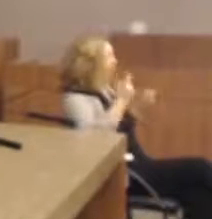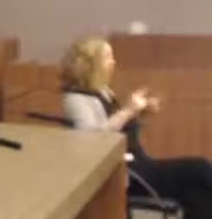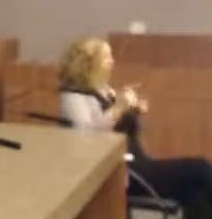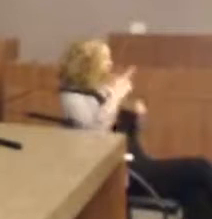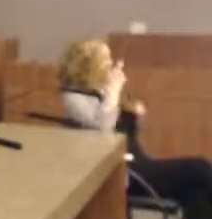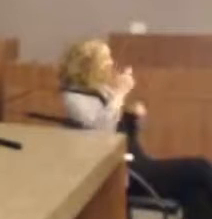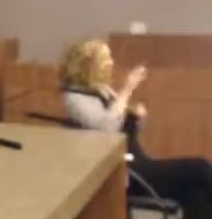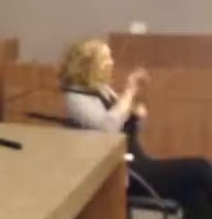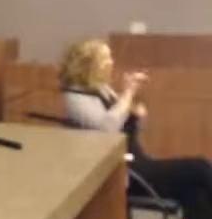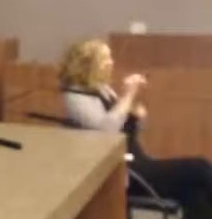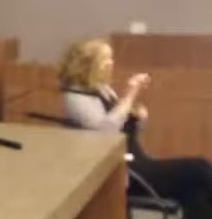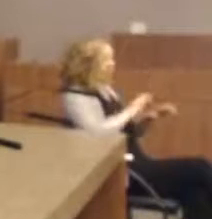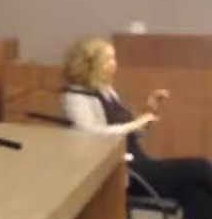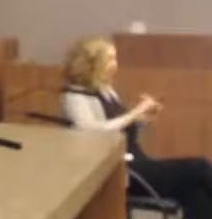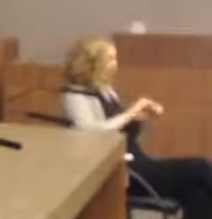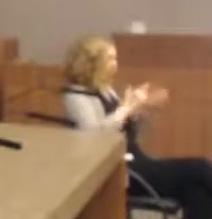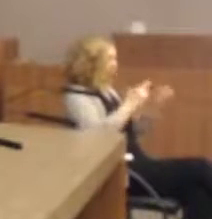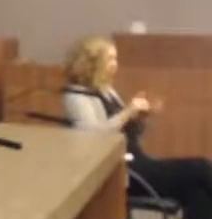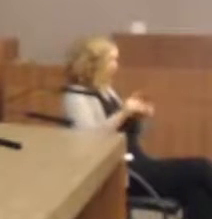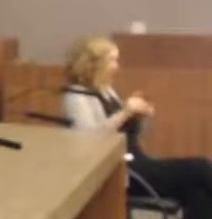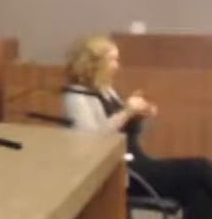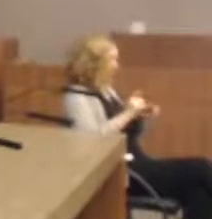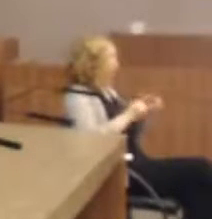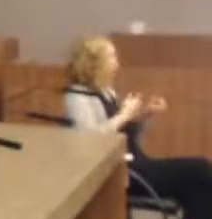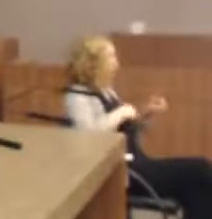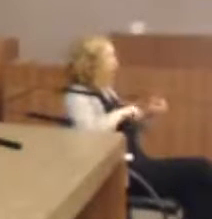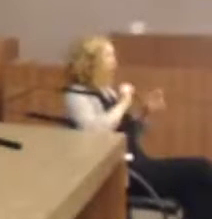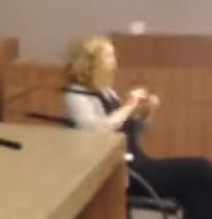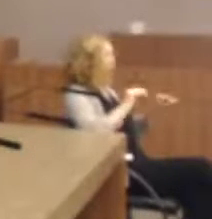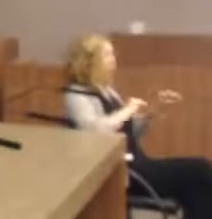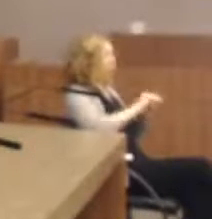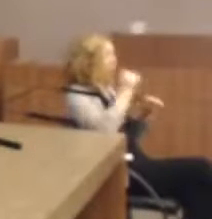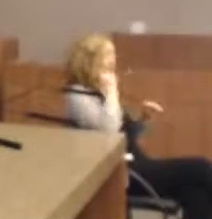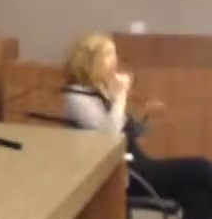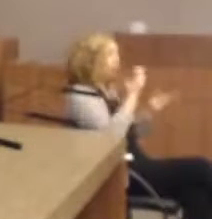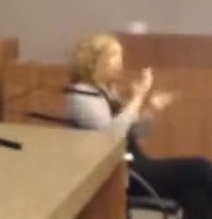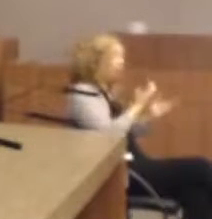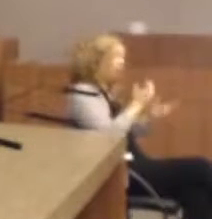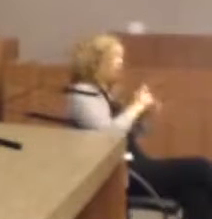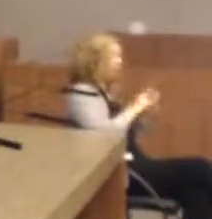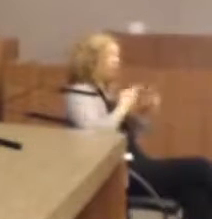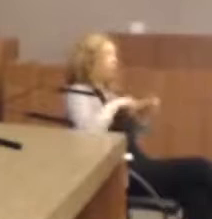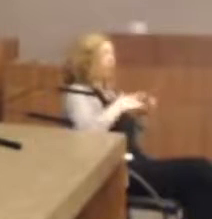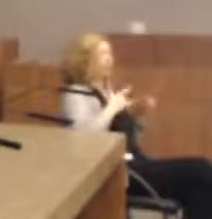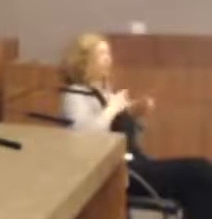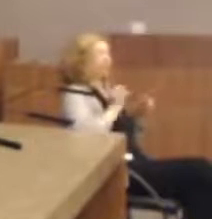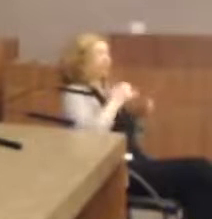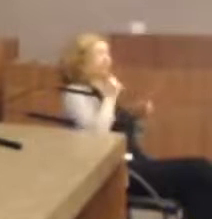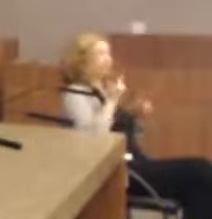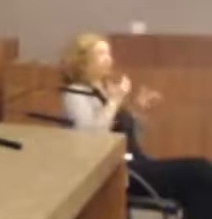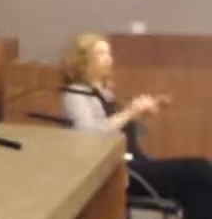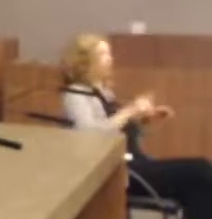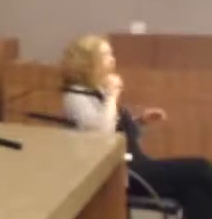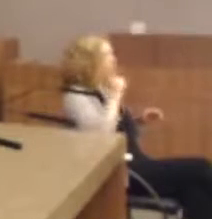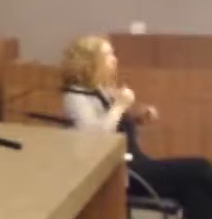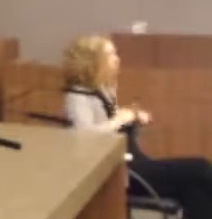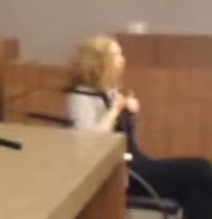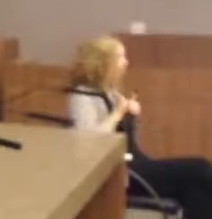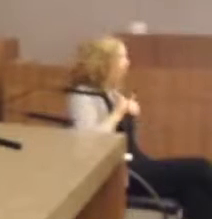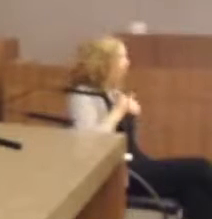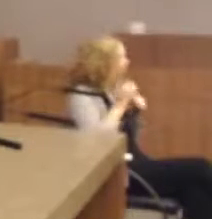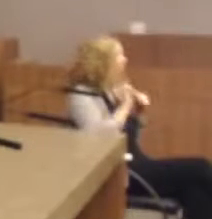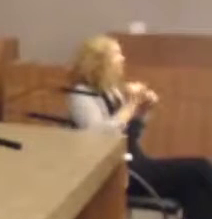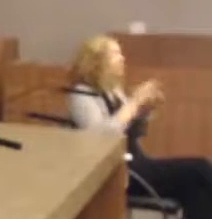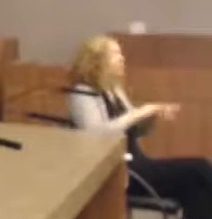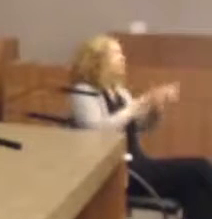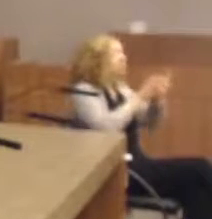because of the biochemistry that's happening, but we could move if we wanted to. We just think that this is our best chance for survival. That's going to be important in a